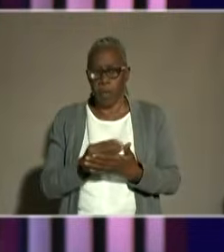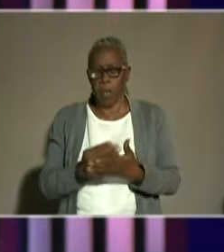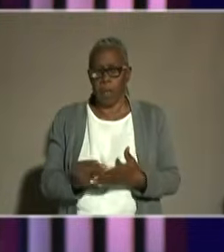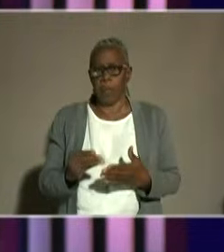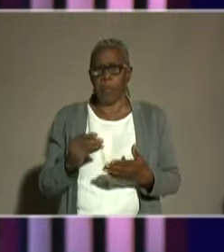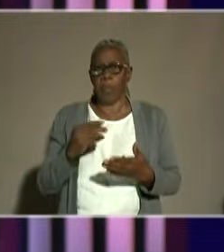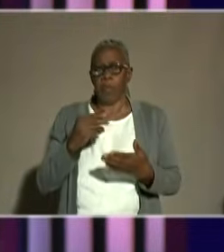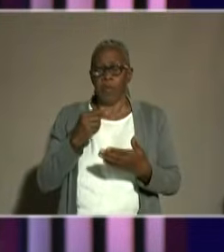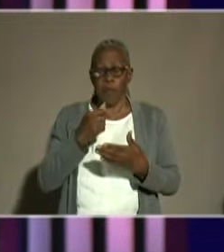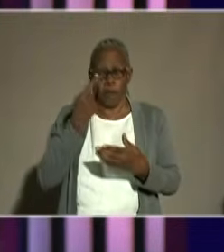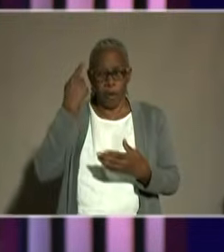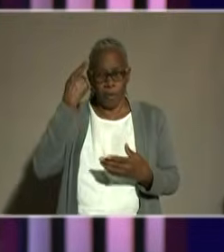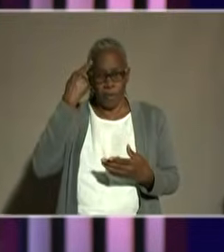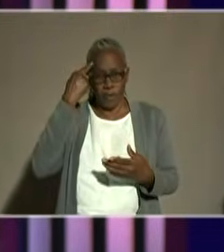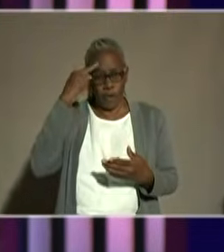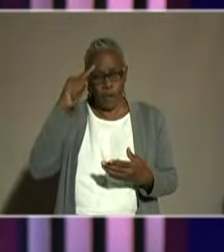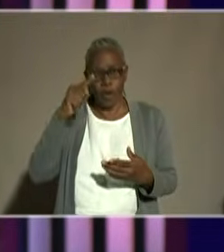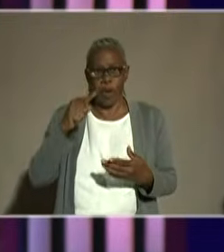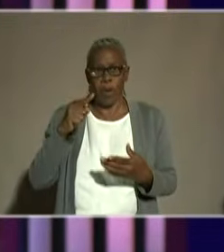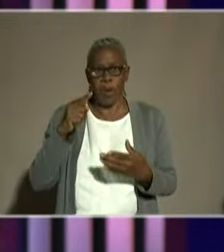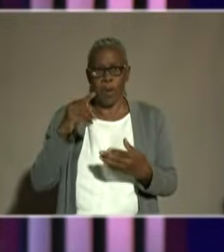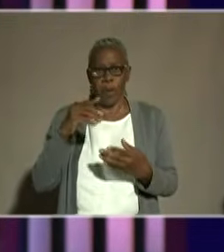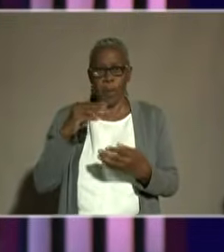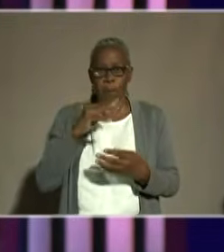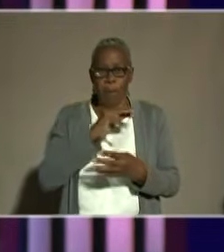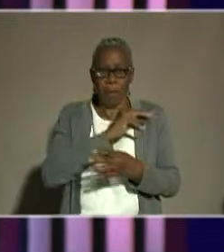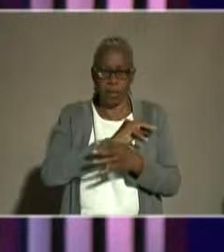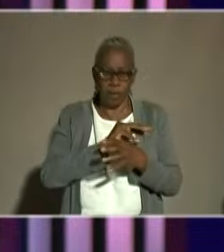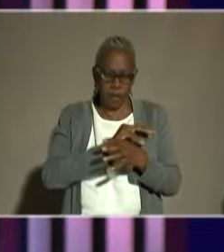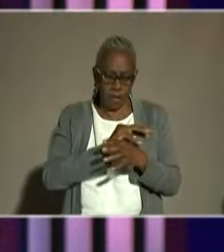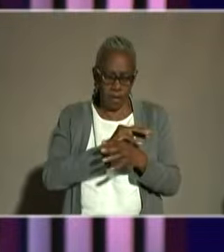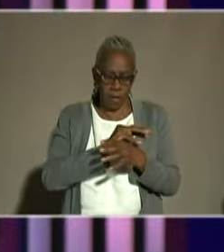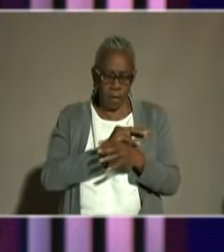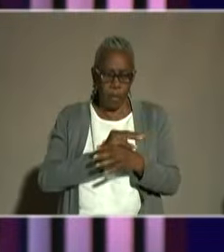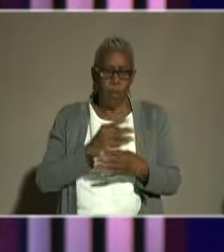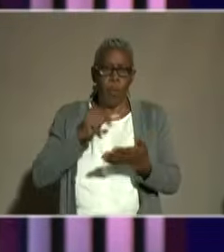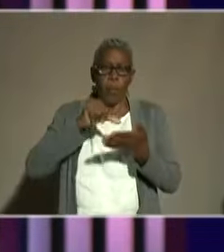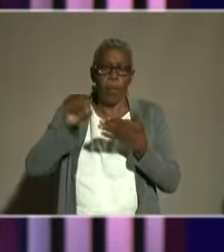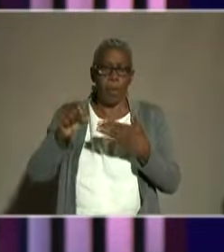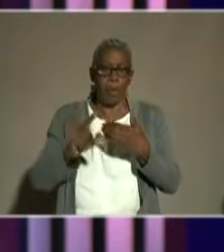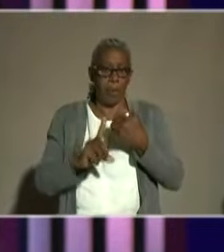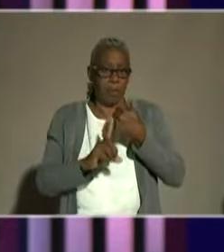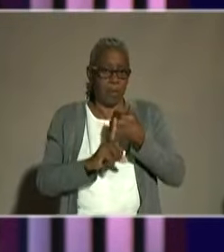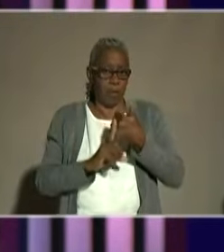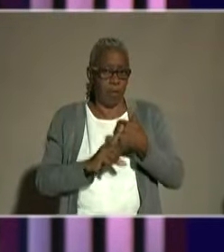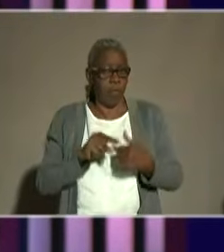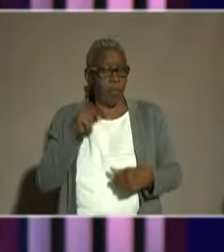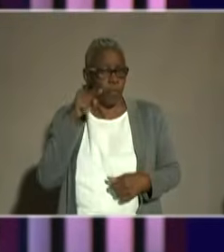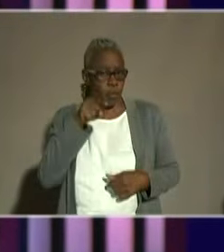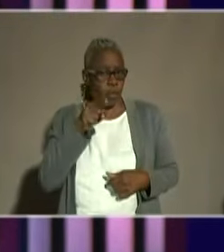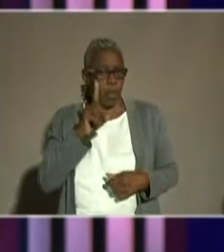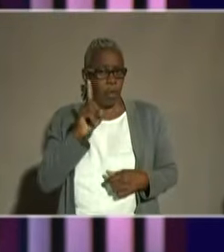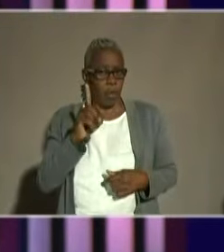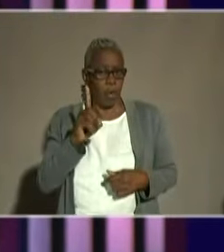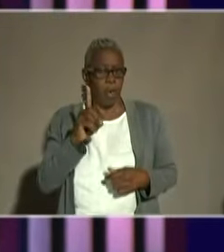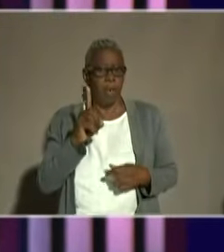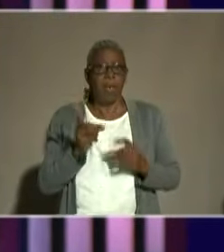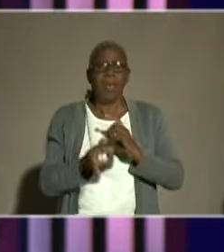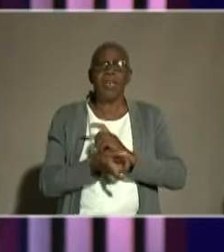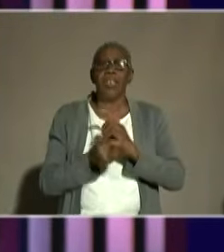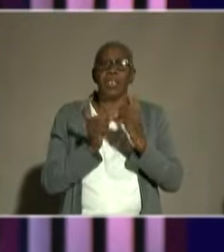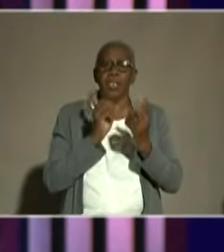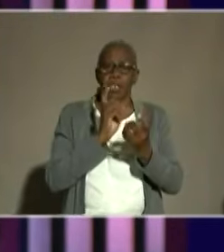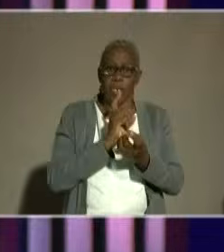pay themselves 200+ % pay increases. On the environmental issue, you are the one who overturned